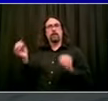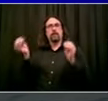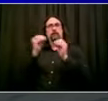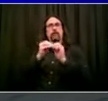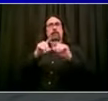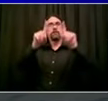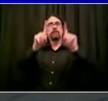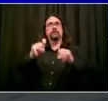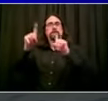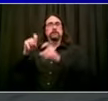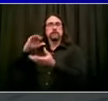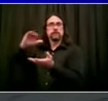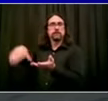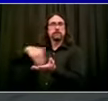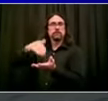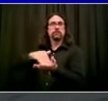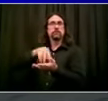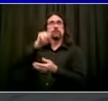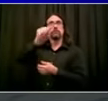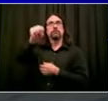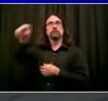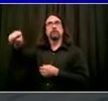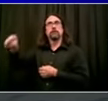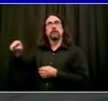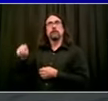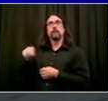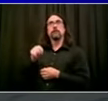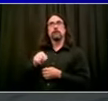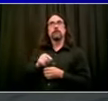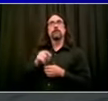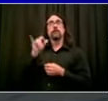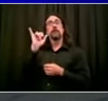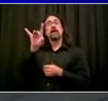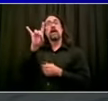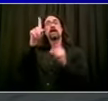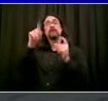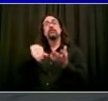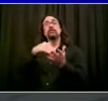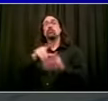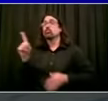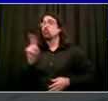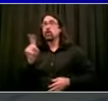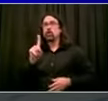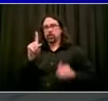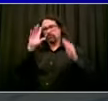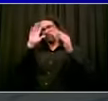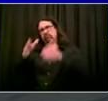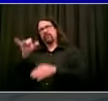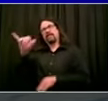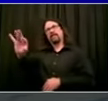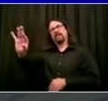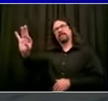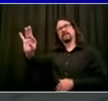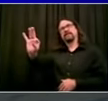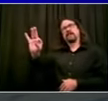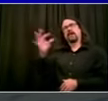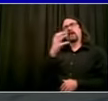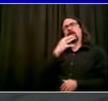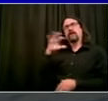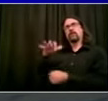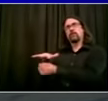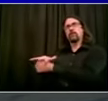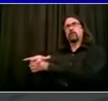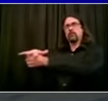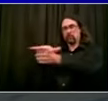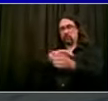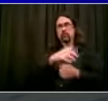test done and a result back in 15 minutes. Now, we're going to continue building up our testing resources as we move forward so that we